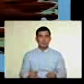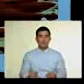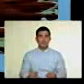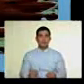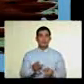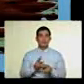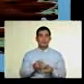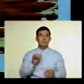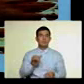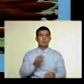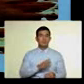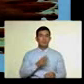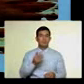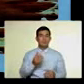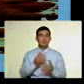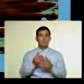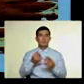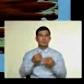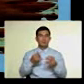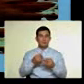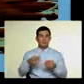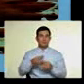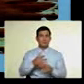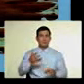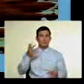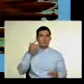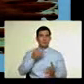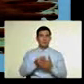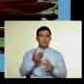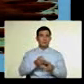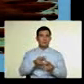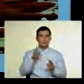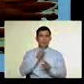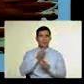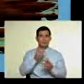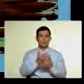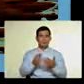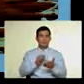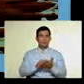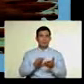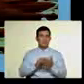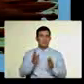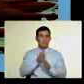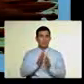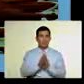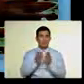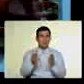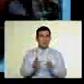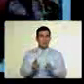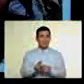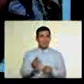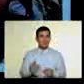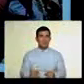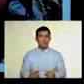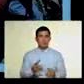Bu qatlamlar yerning o'tgan zamonlardagi tabiati yozilgan kitoblarga o'xshaydi